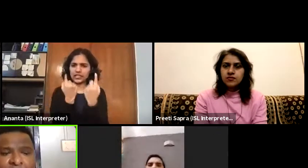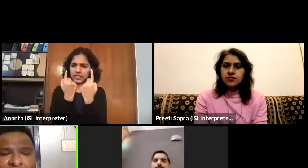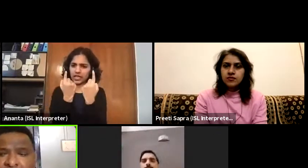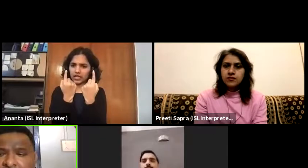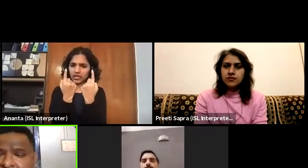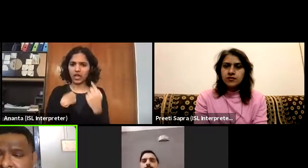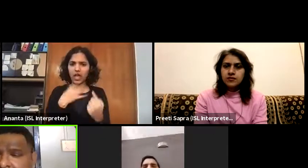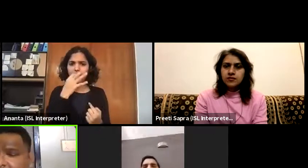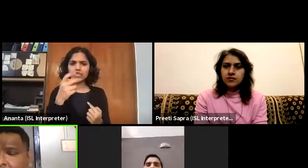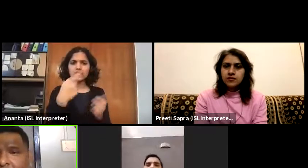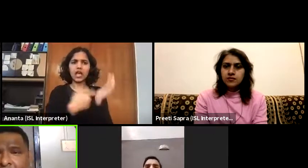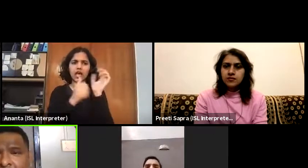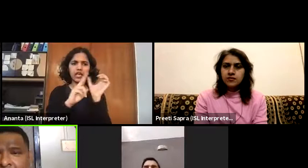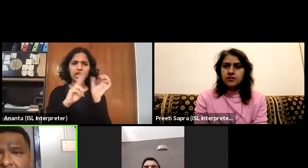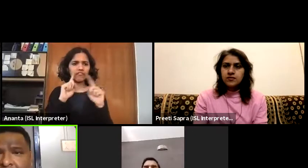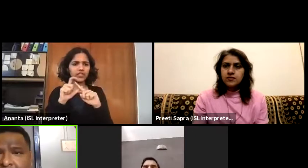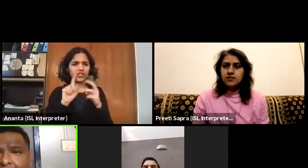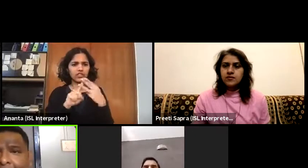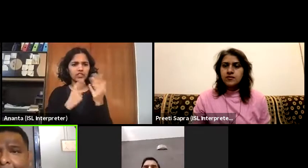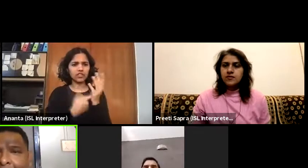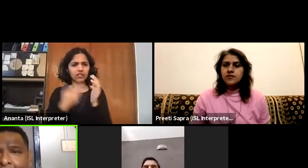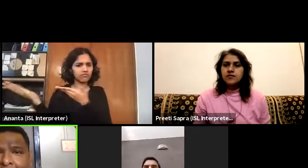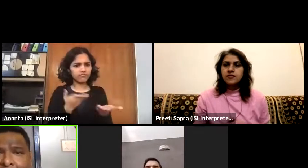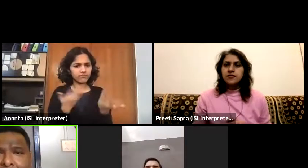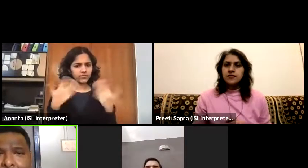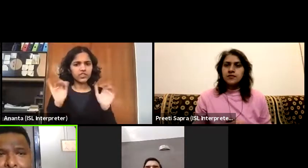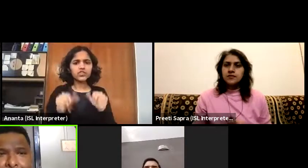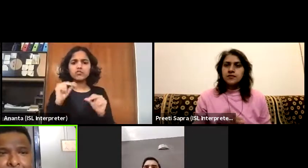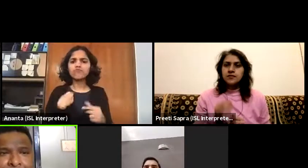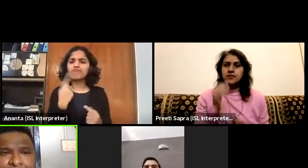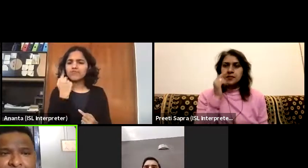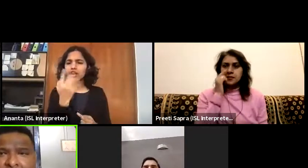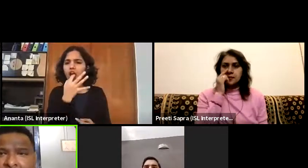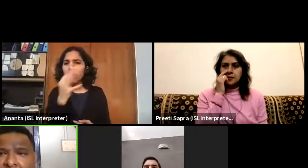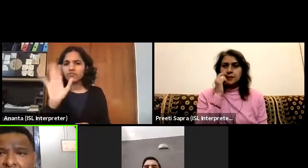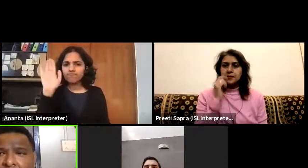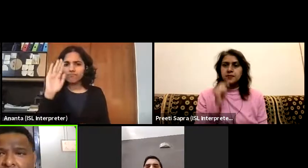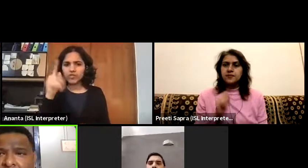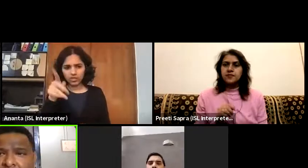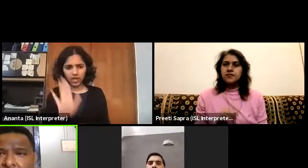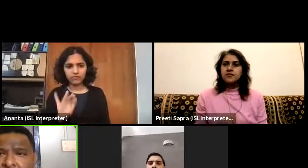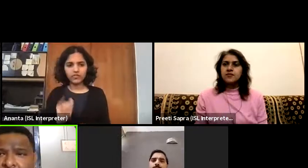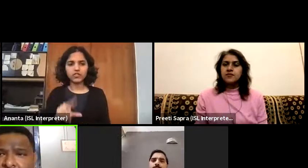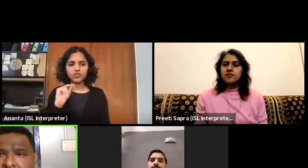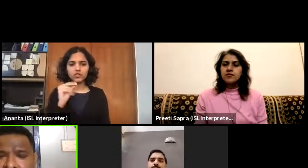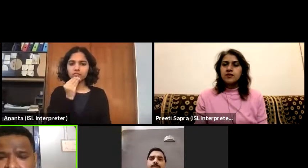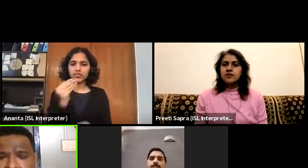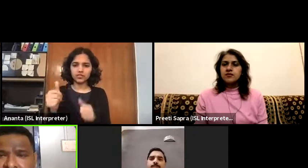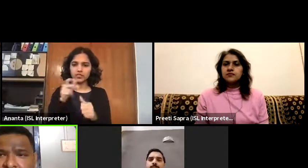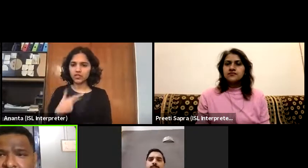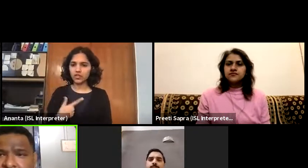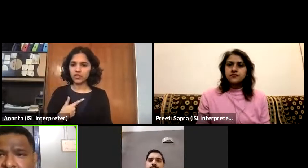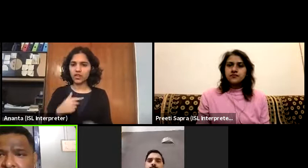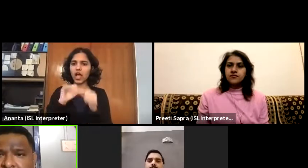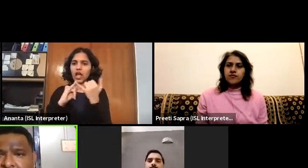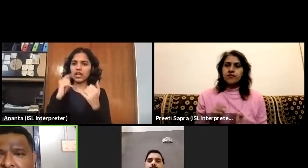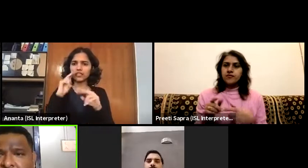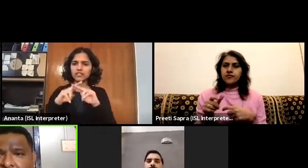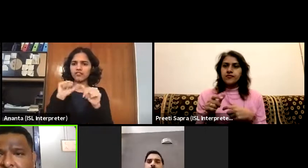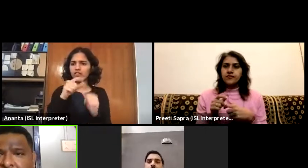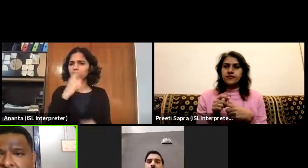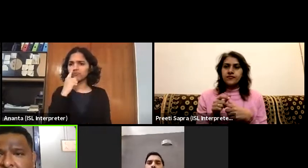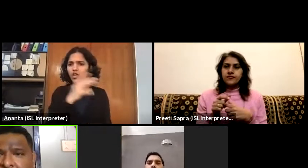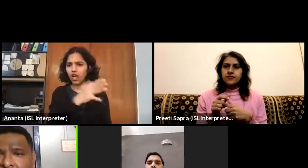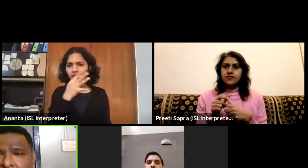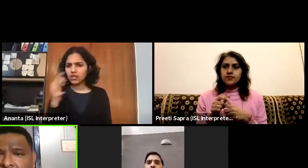Mr. Ravinder Singh has joined us. Asifa, has Ravinder Singh ji